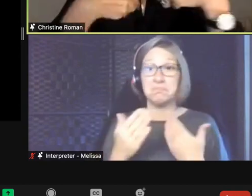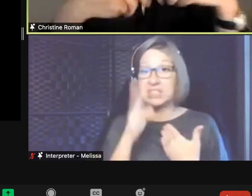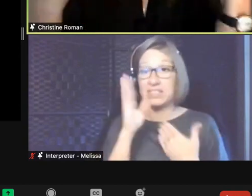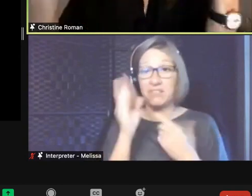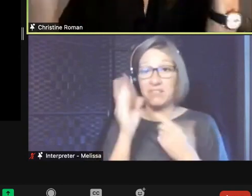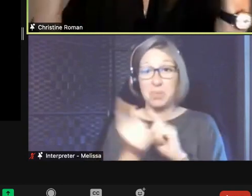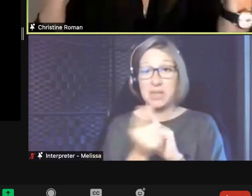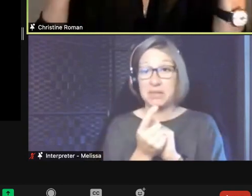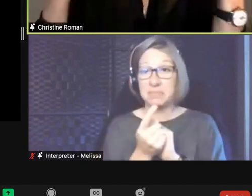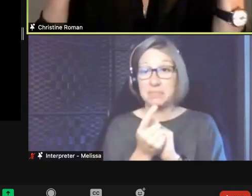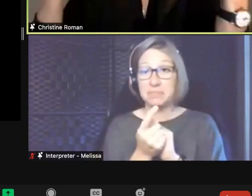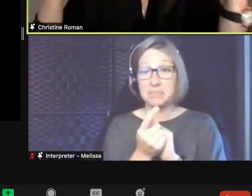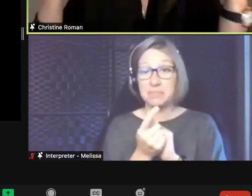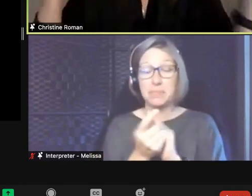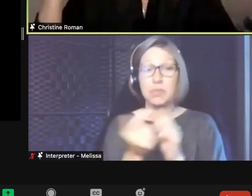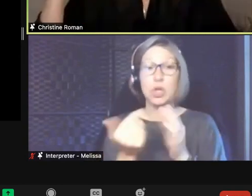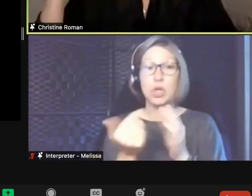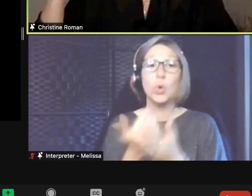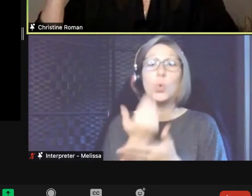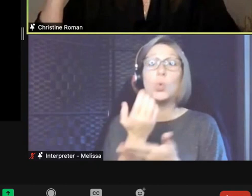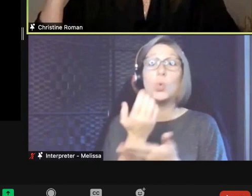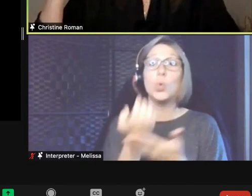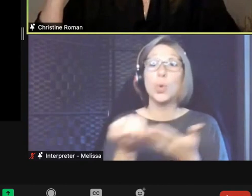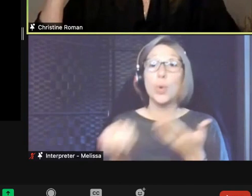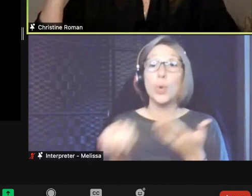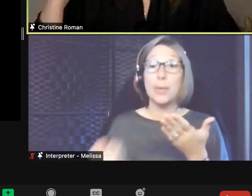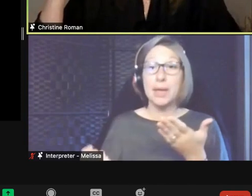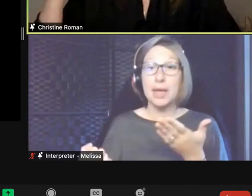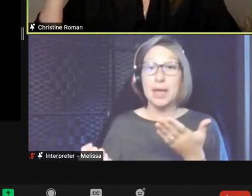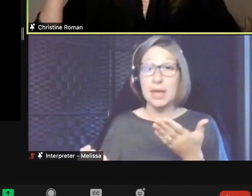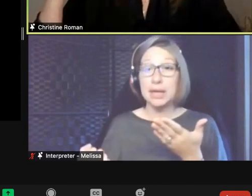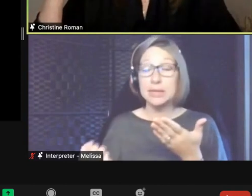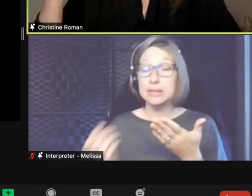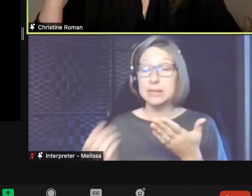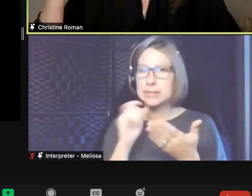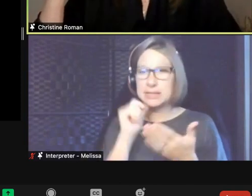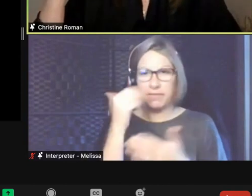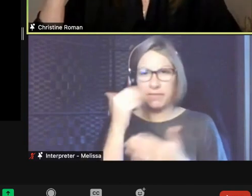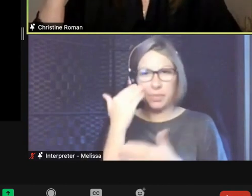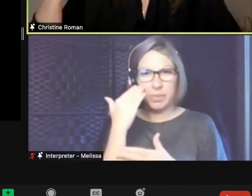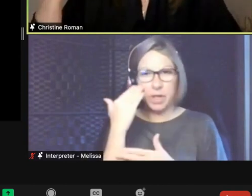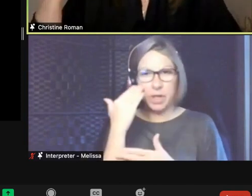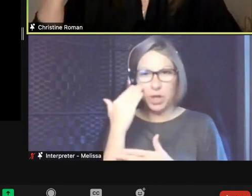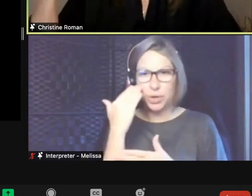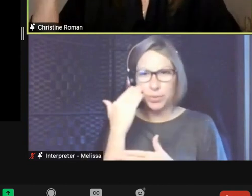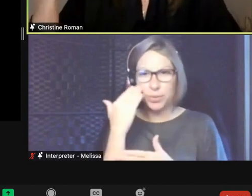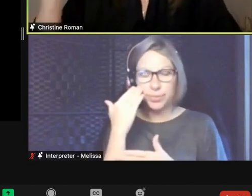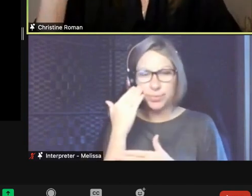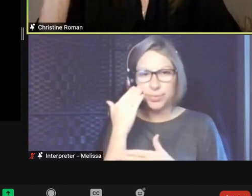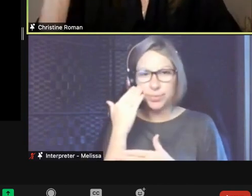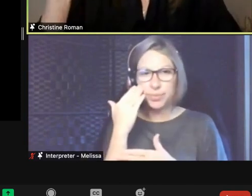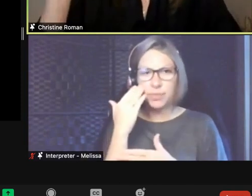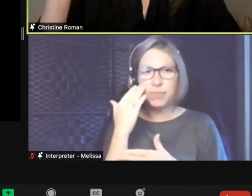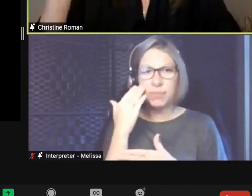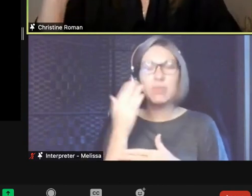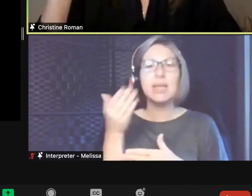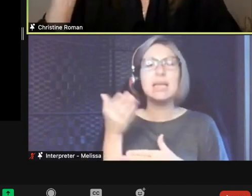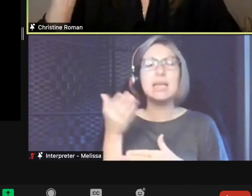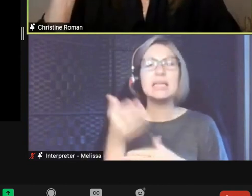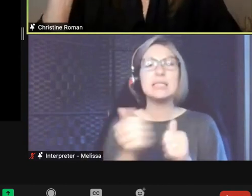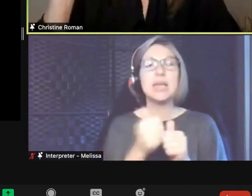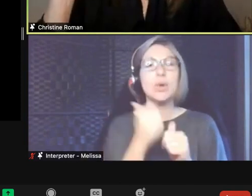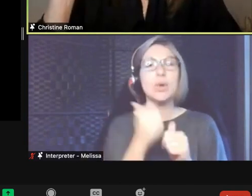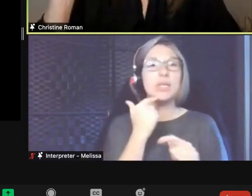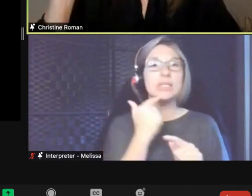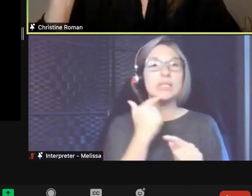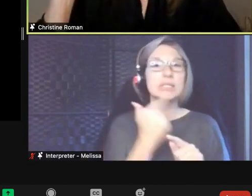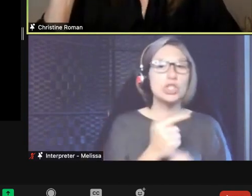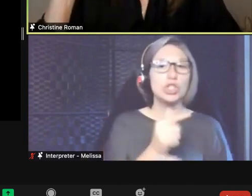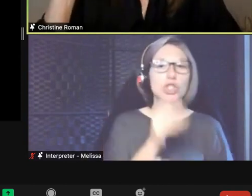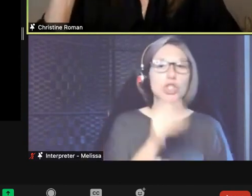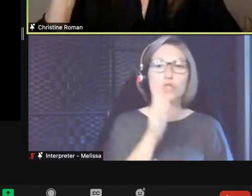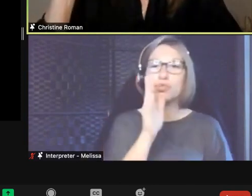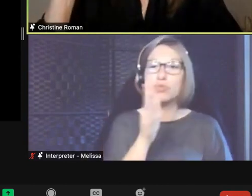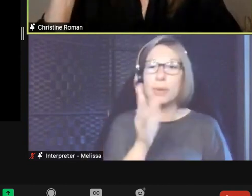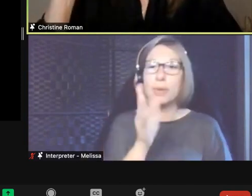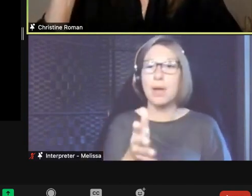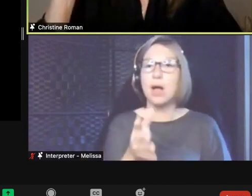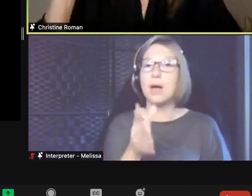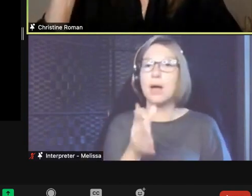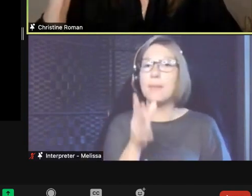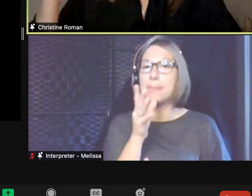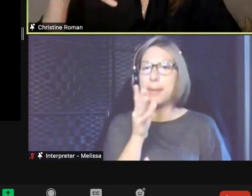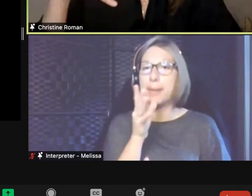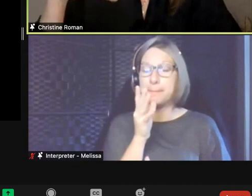There's new equipment. He doesn't know the equipment too much. Mm-hmm. And he's there with his sister, his grandma, his mom.